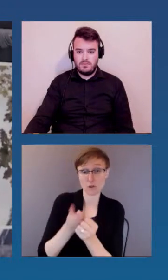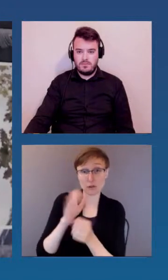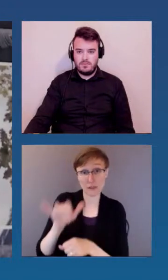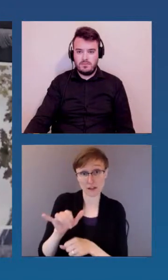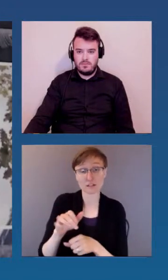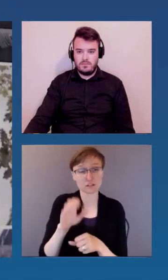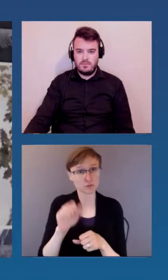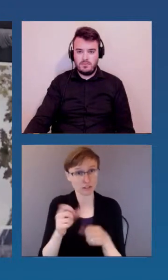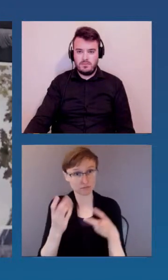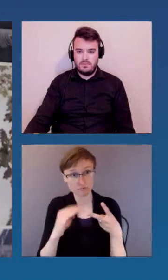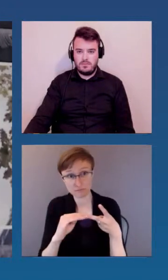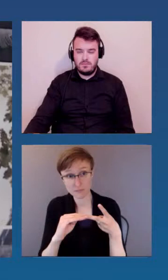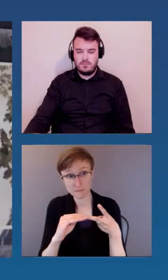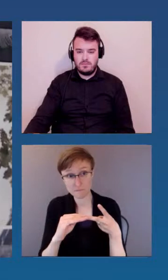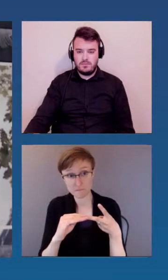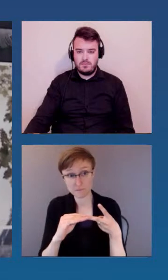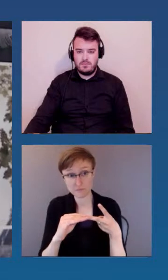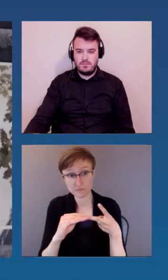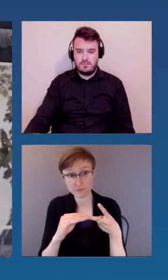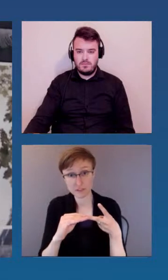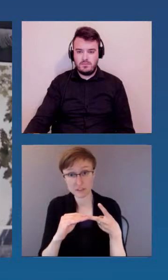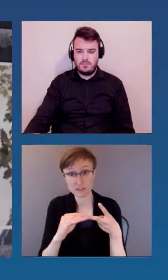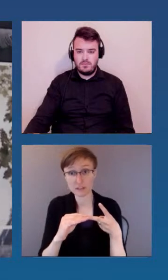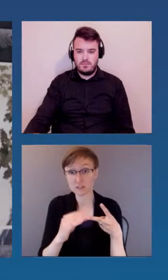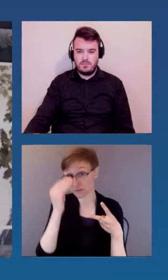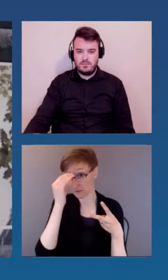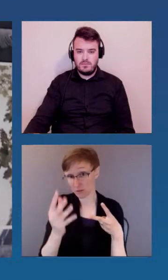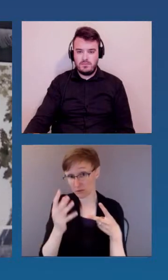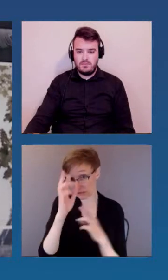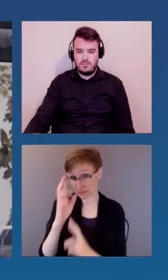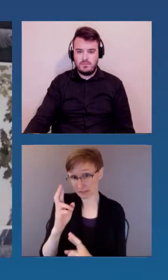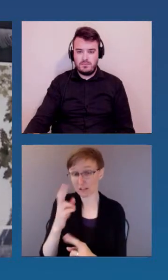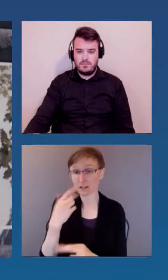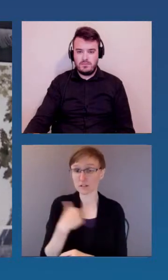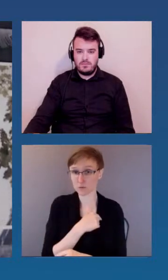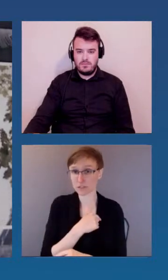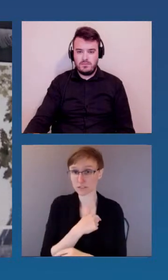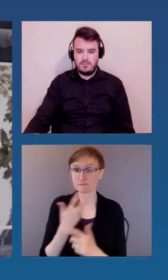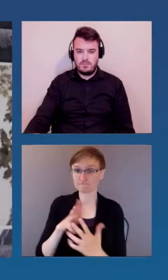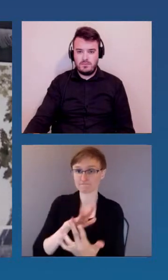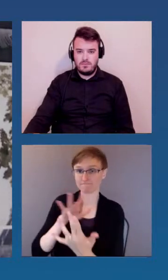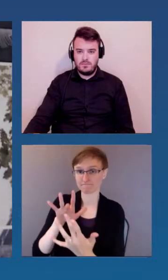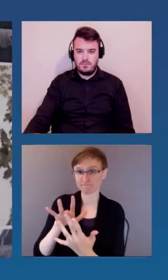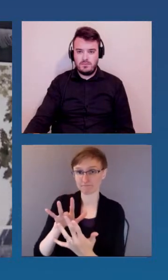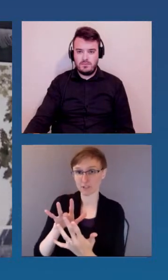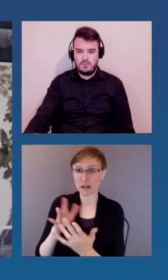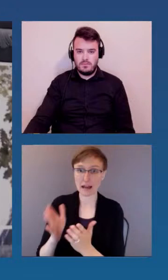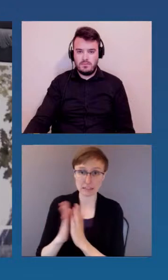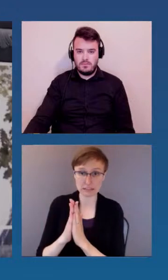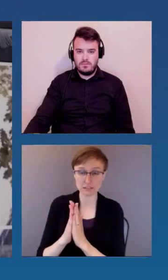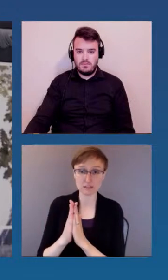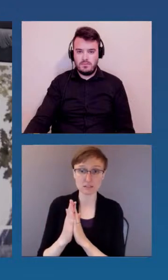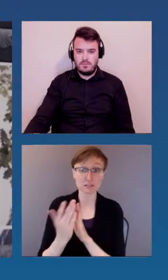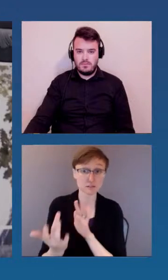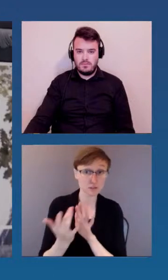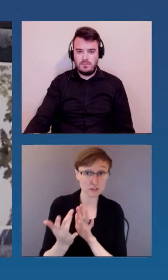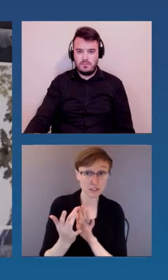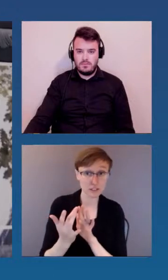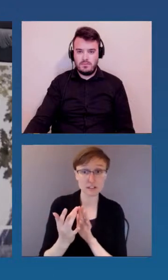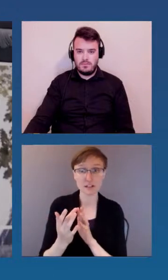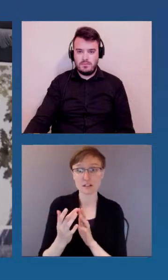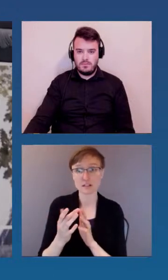Thank you for your question. If you'll contact our corporate communications folks, be happy to set up a different media interview for that topic. I think this is an